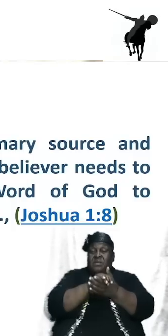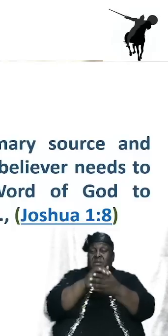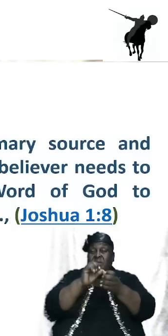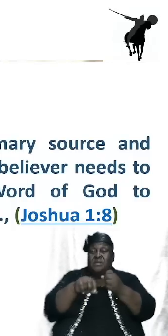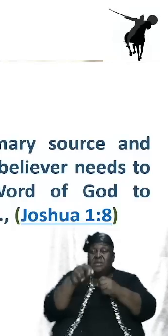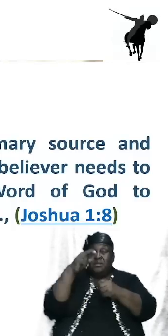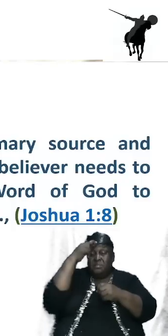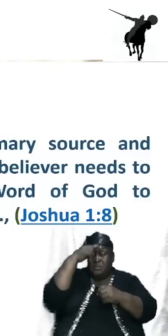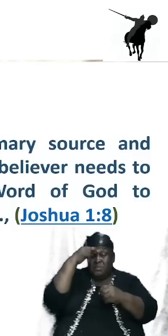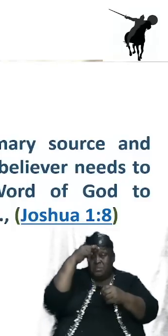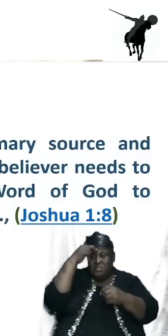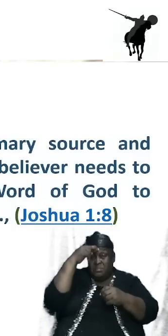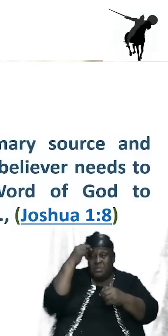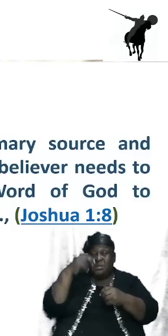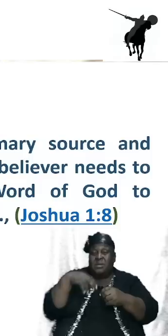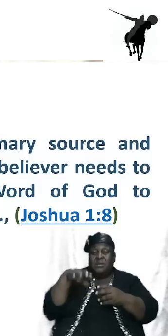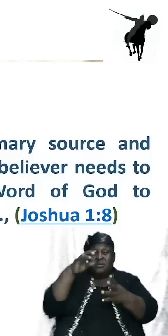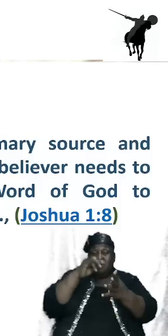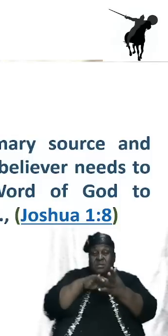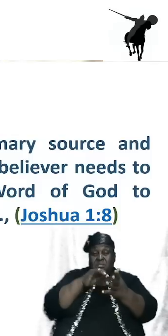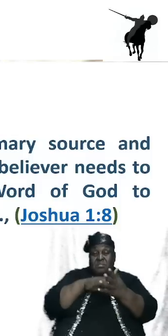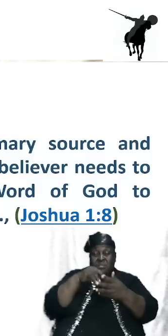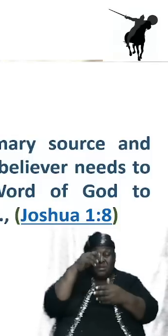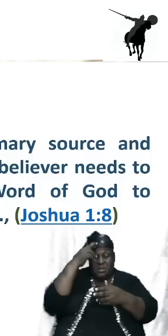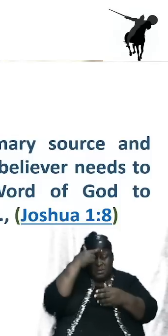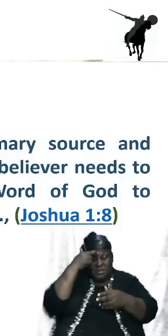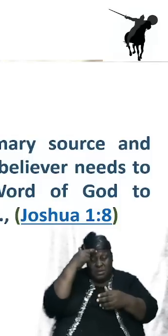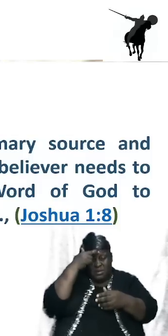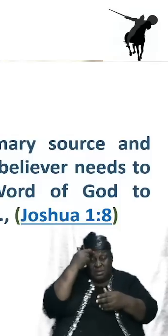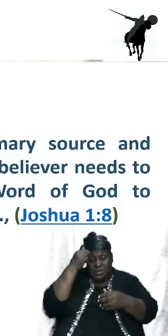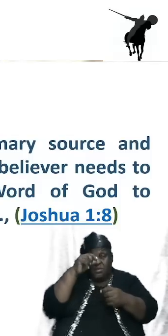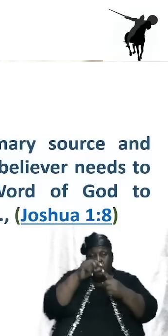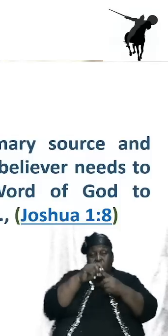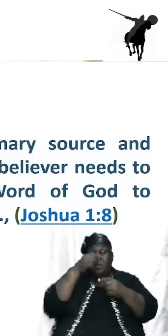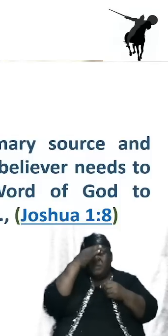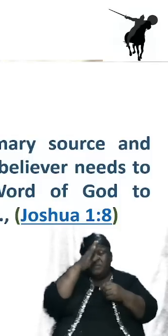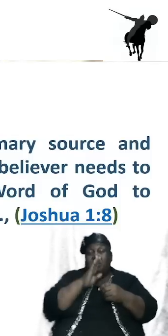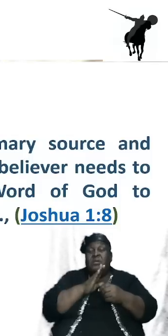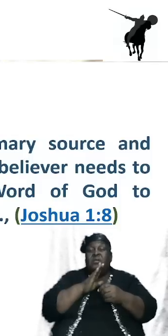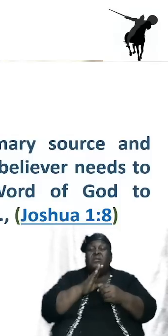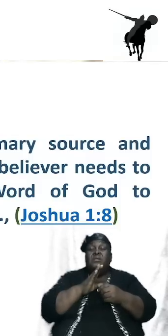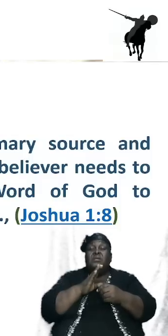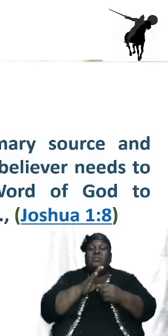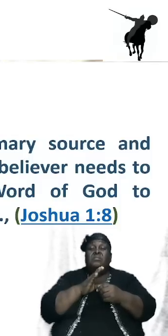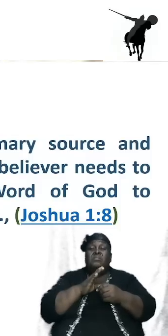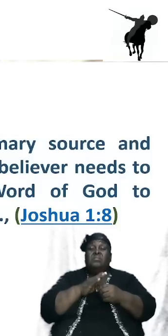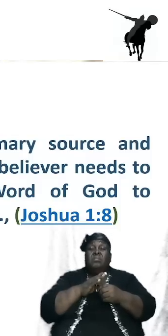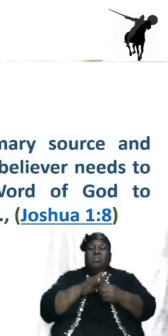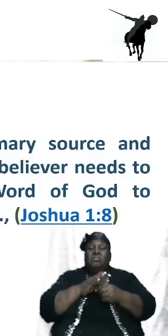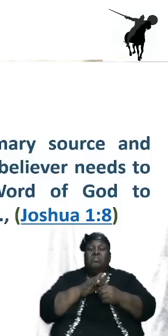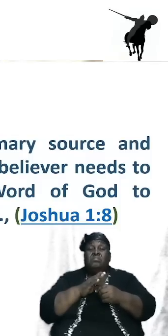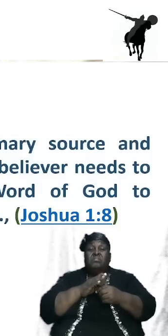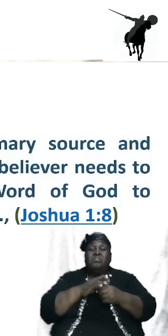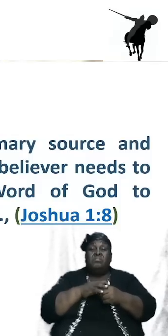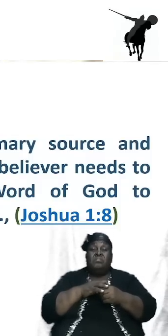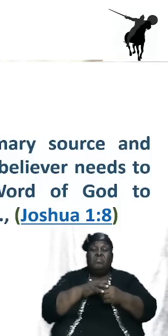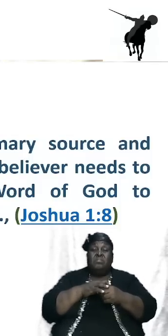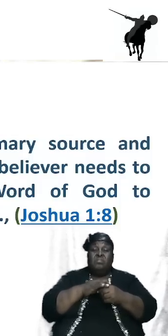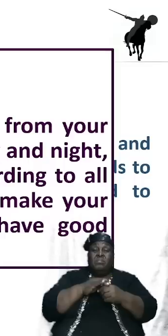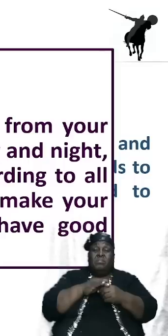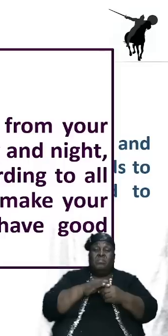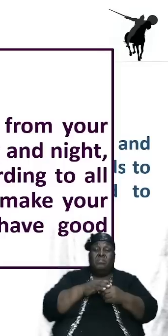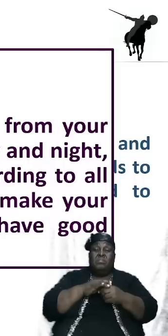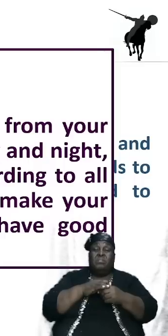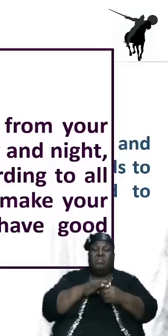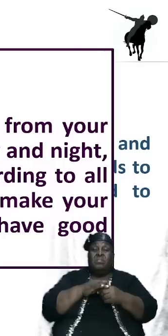memorize it. You need to meditate on the word of God. And you need to understand it and apply its teaching to your life. You know, the Bible says in Joshua 1 verse